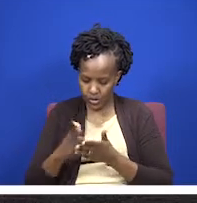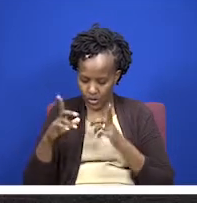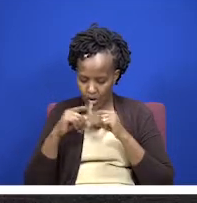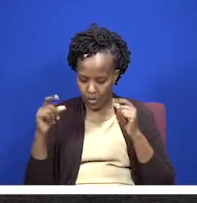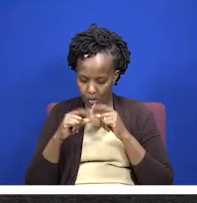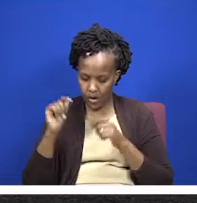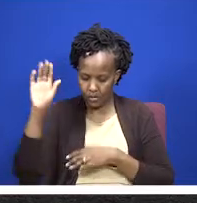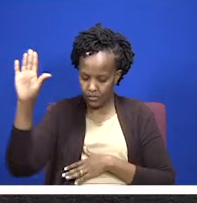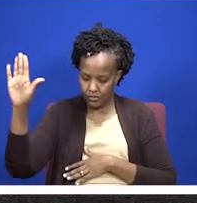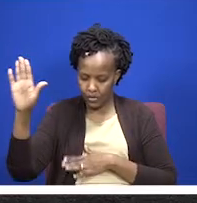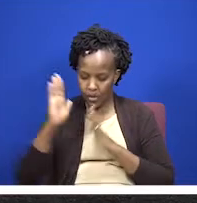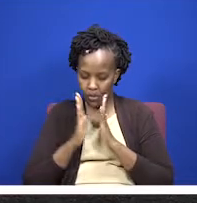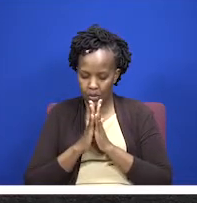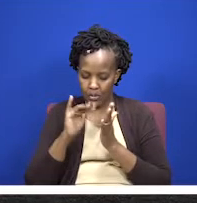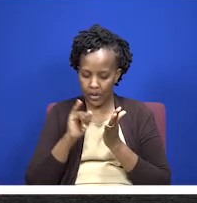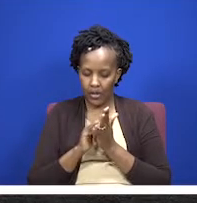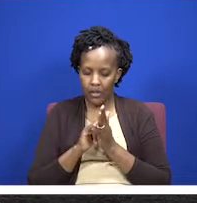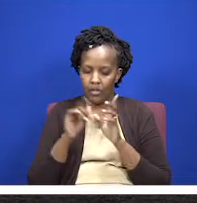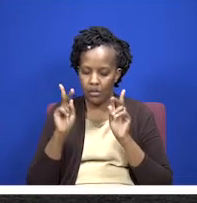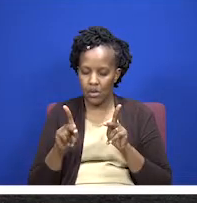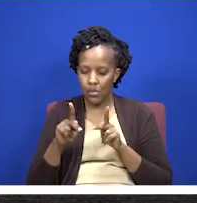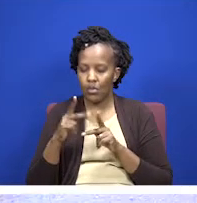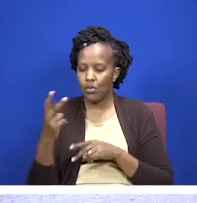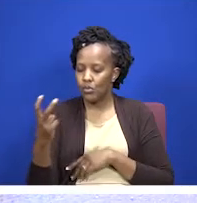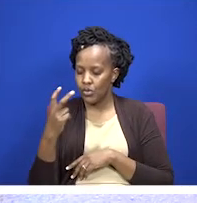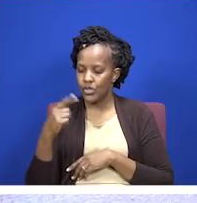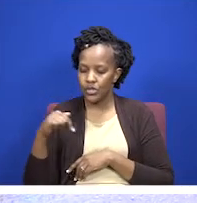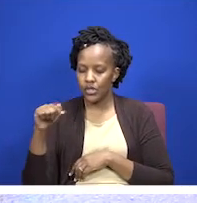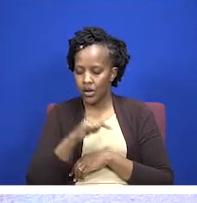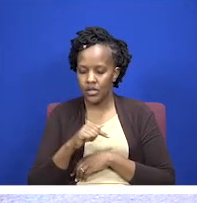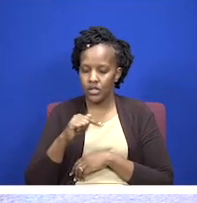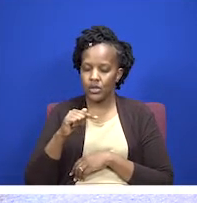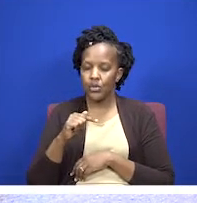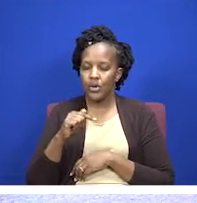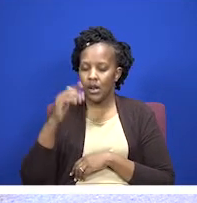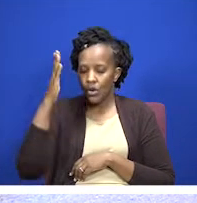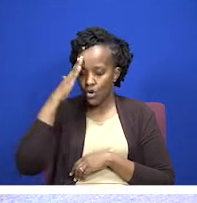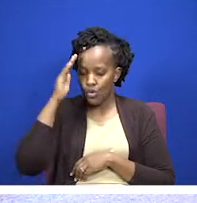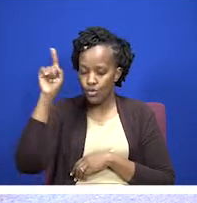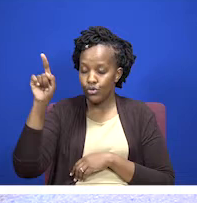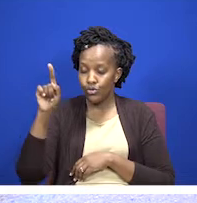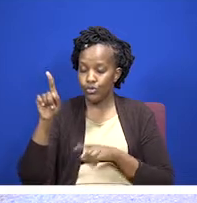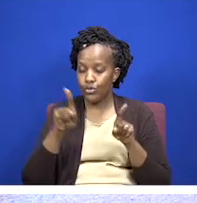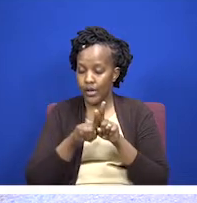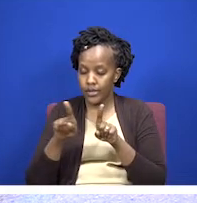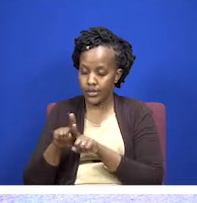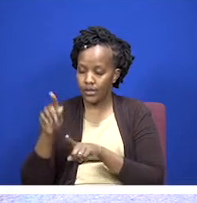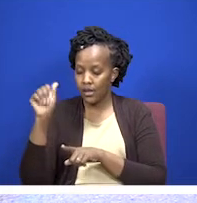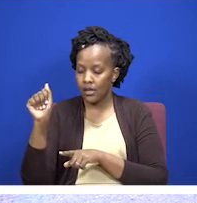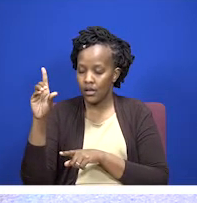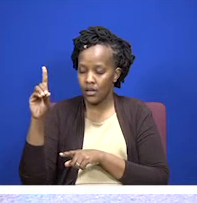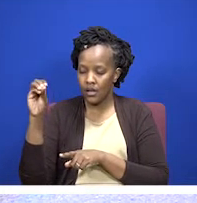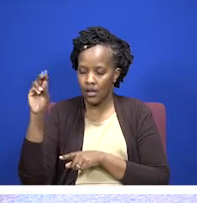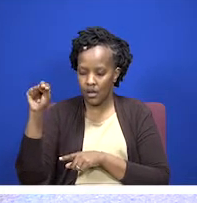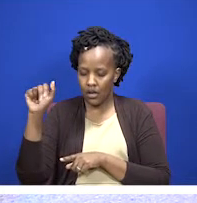that the people who are watching us today may acknowledge you as Adonai, and they may serve